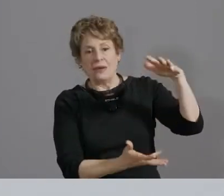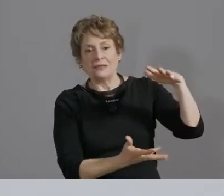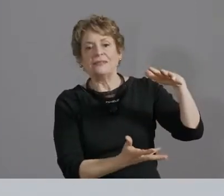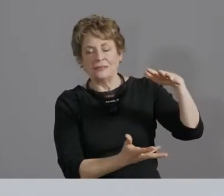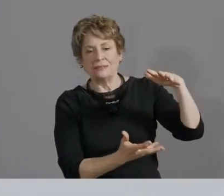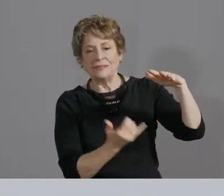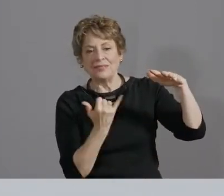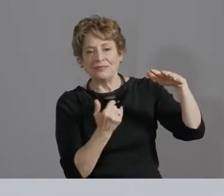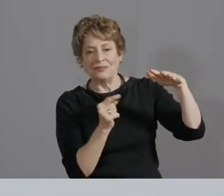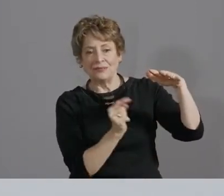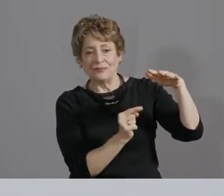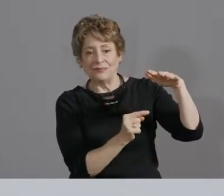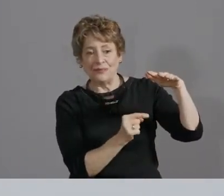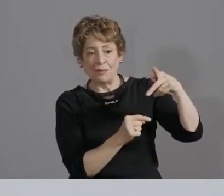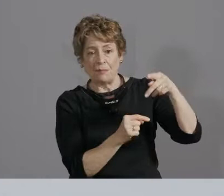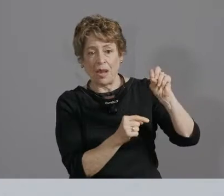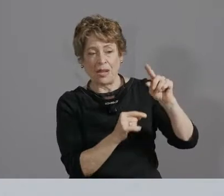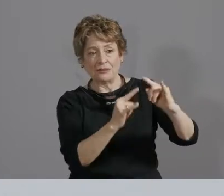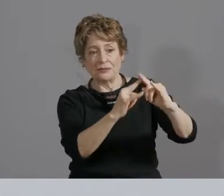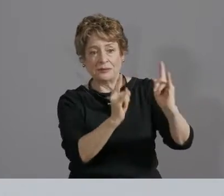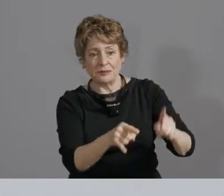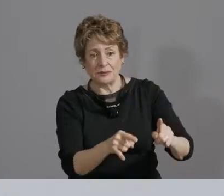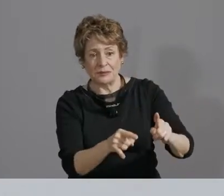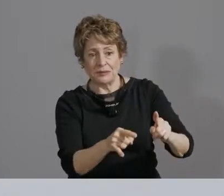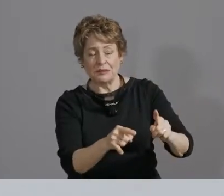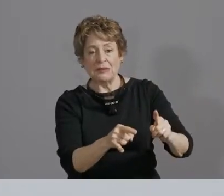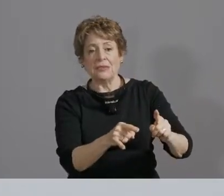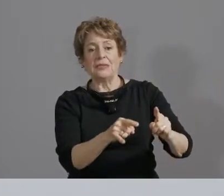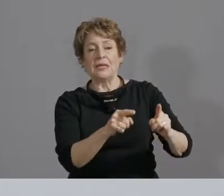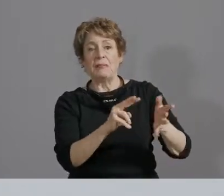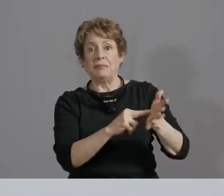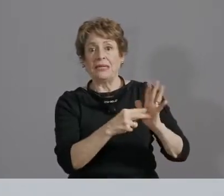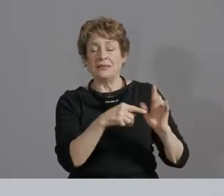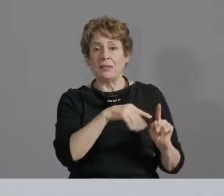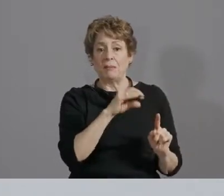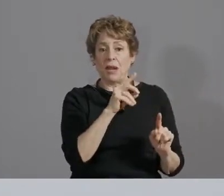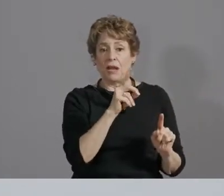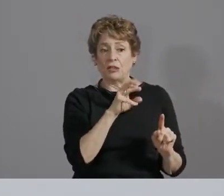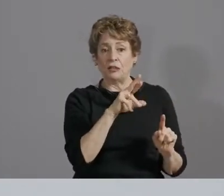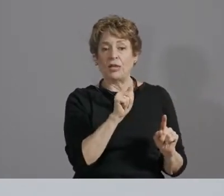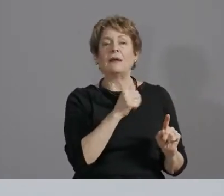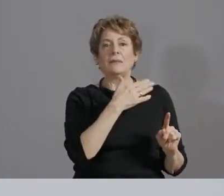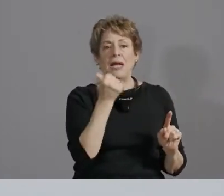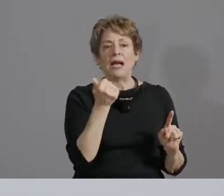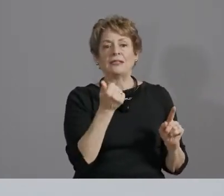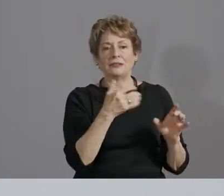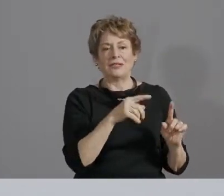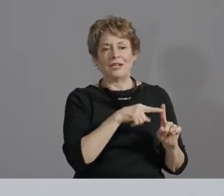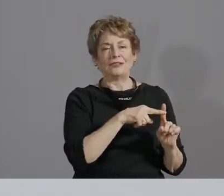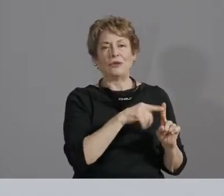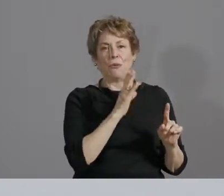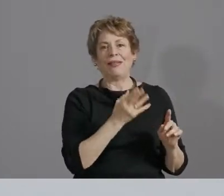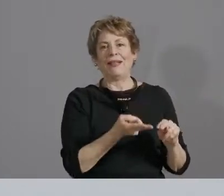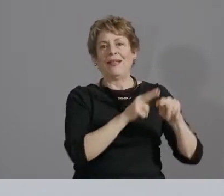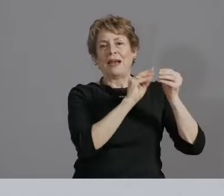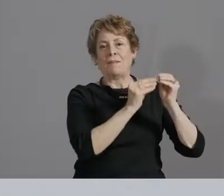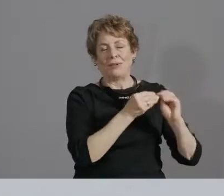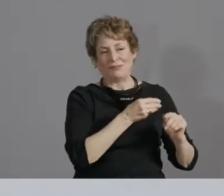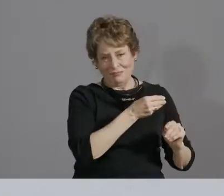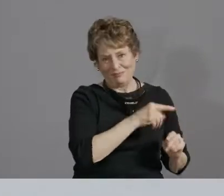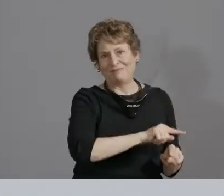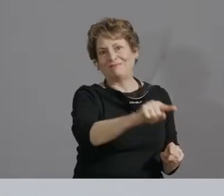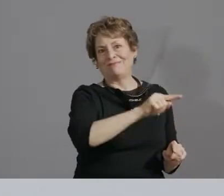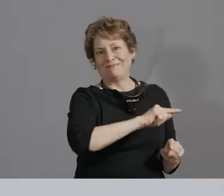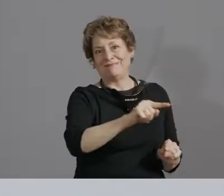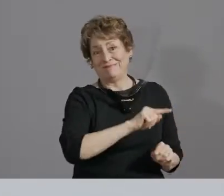kind of thing, is keeping their allocation steady and then pulling off additional new vaccine to go into those sites. Okay, and